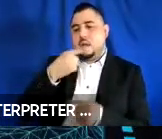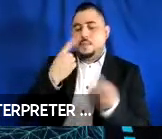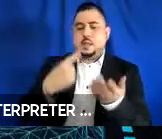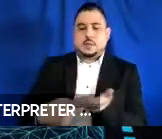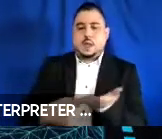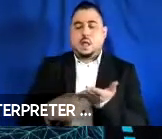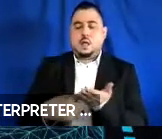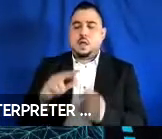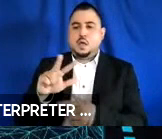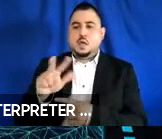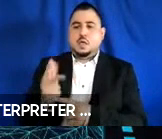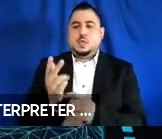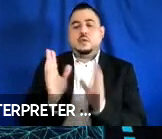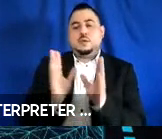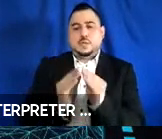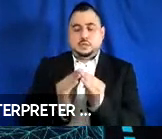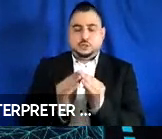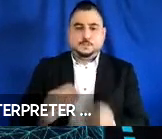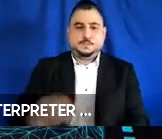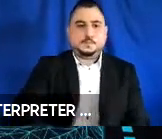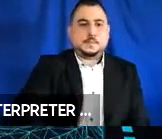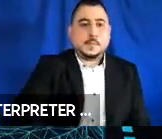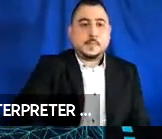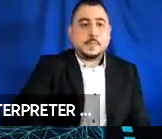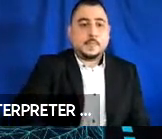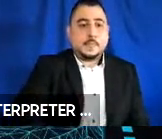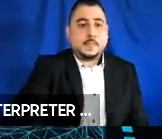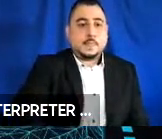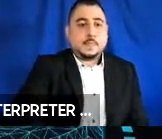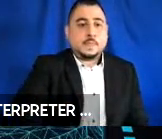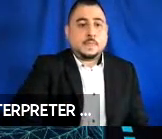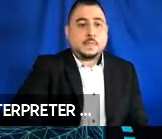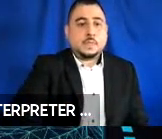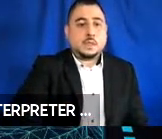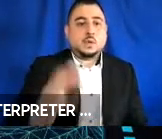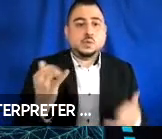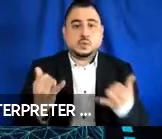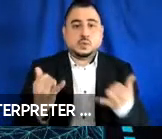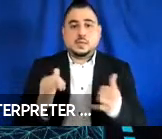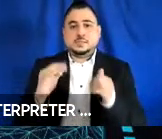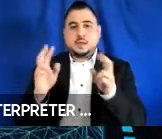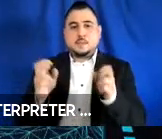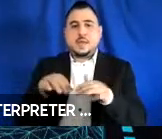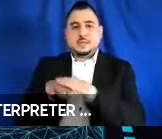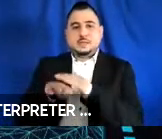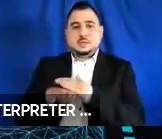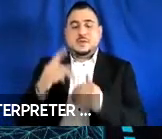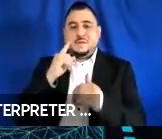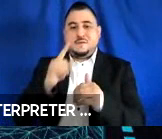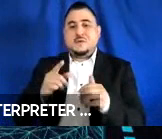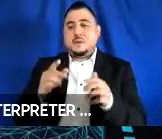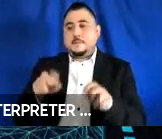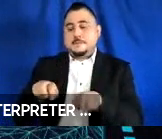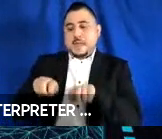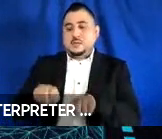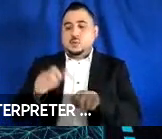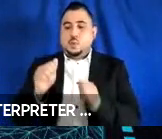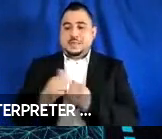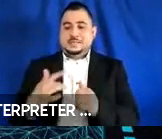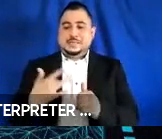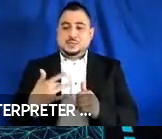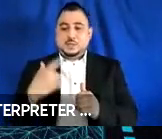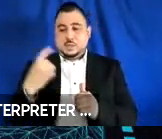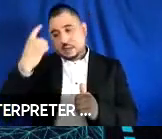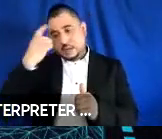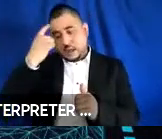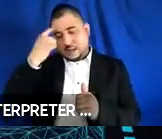third session in series. Today's topic is Accessibility for Passengers with Sensory and